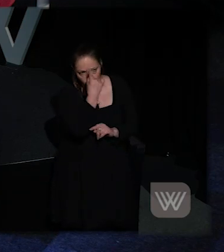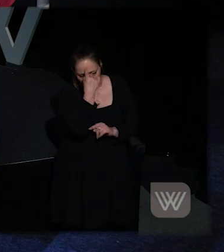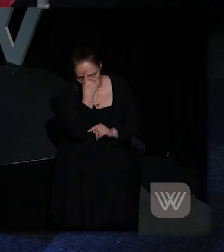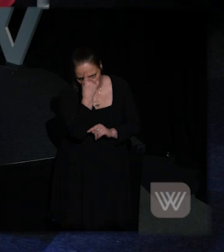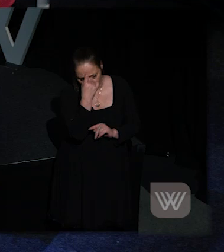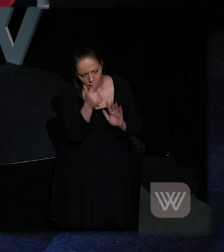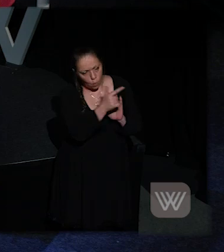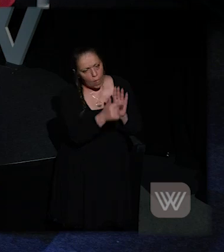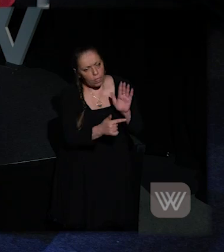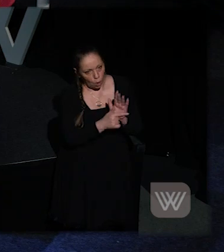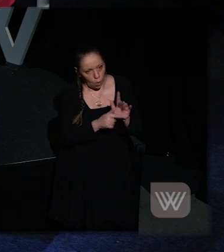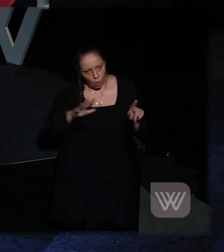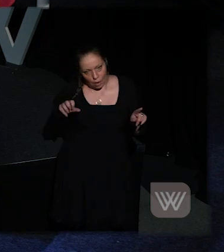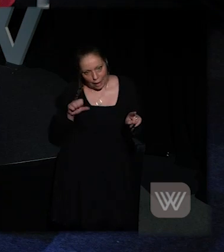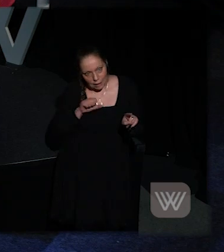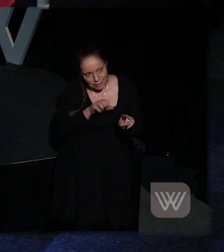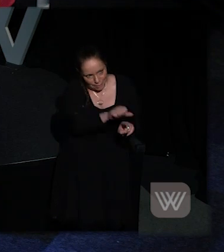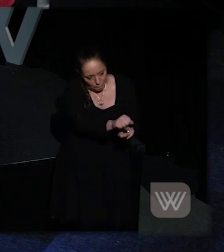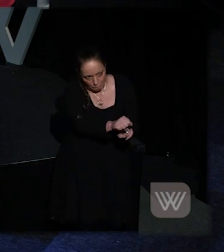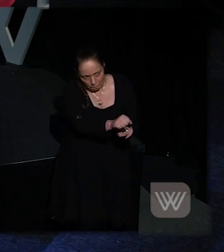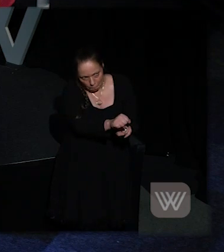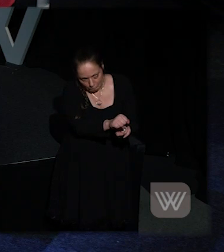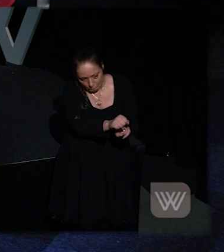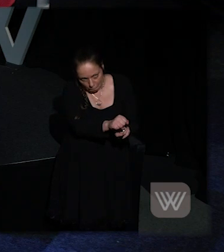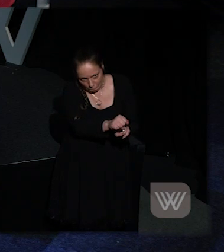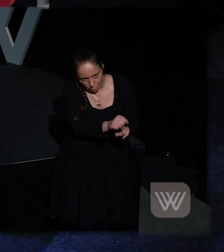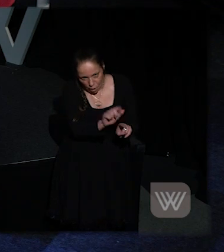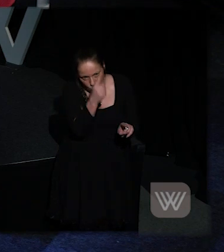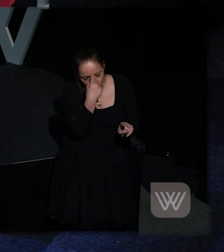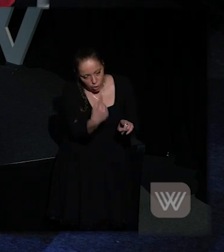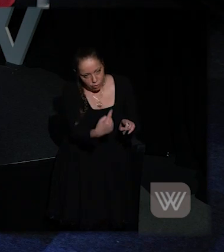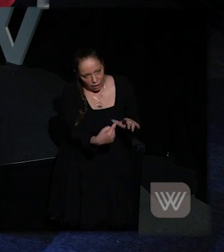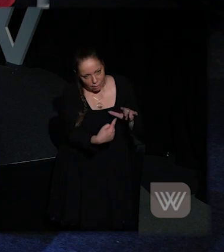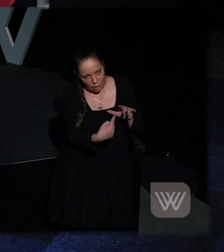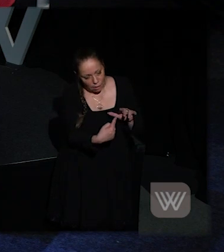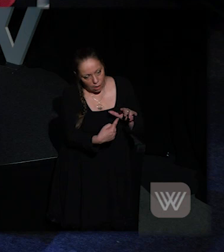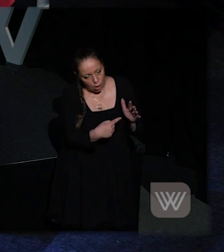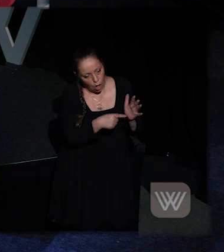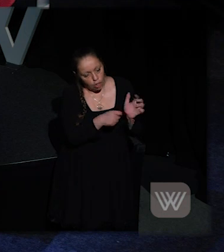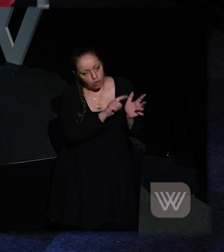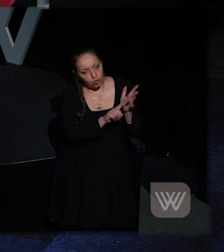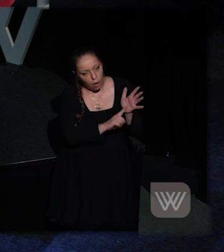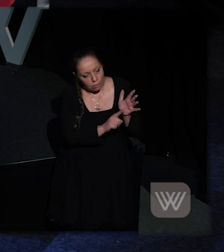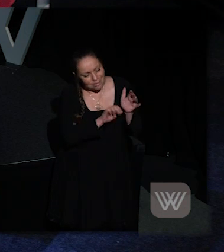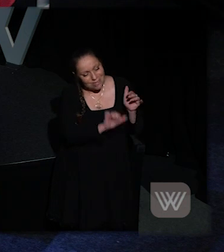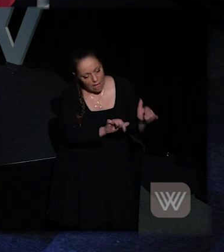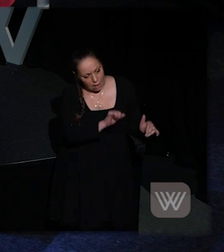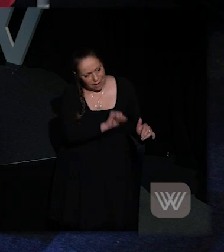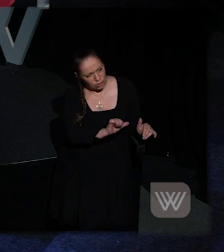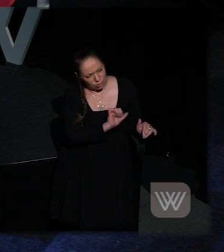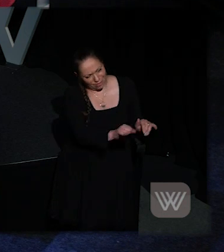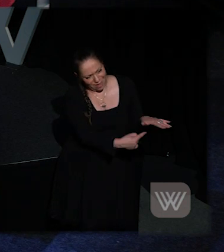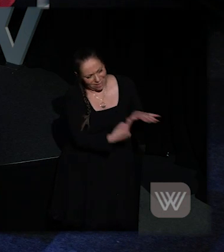when the law does catch up. What do you think the response or the attitudes of the trolls that you spoke to, how